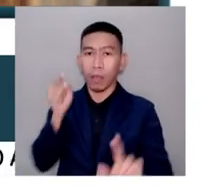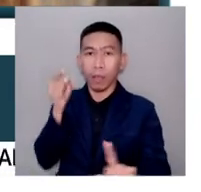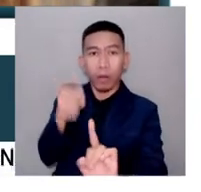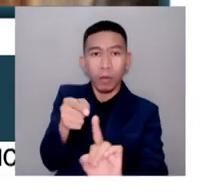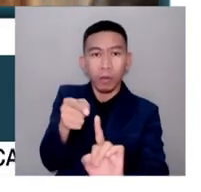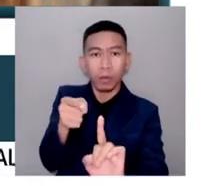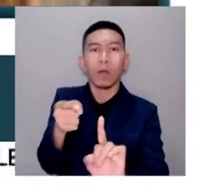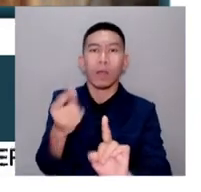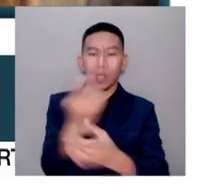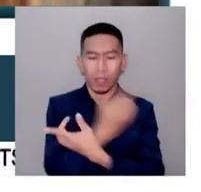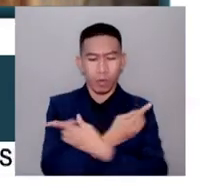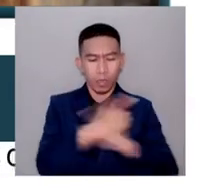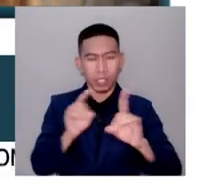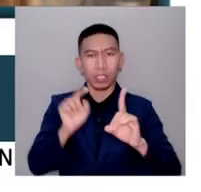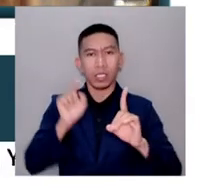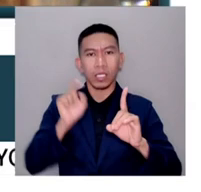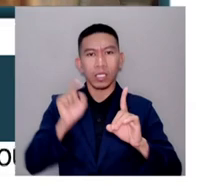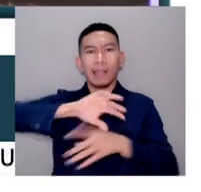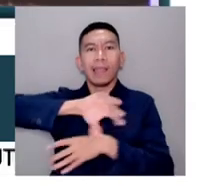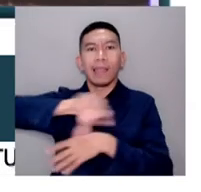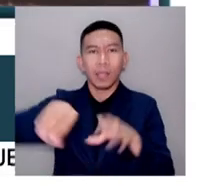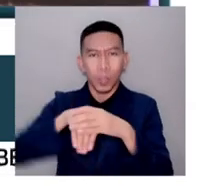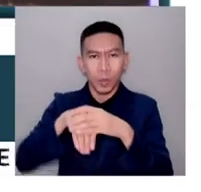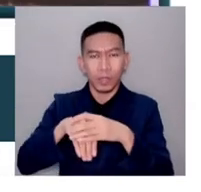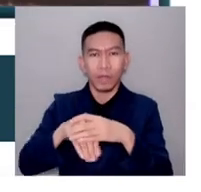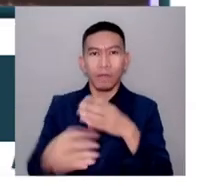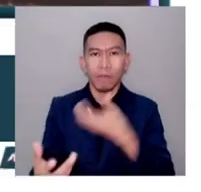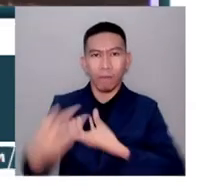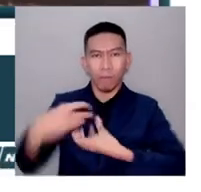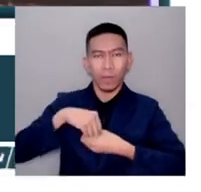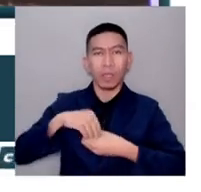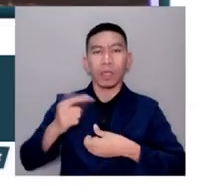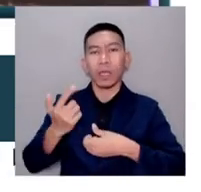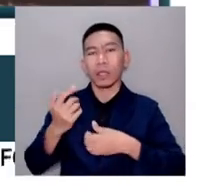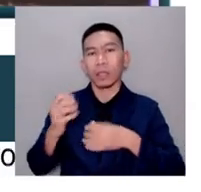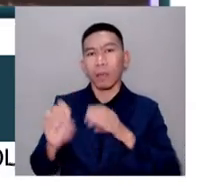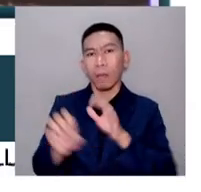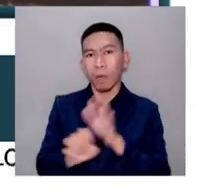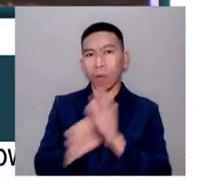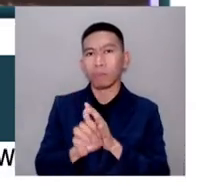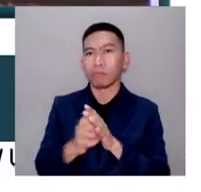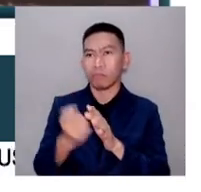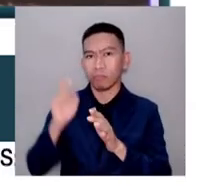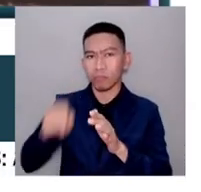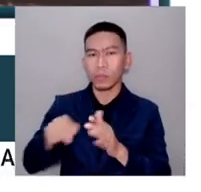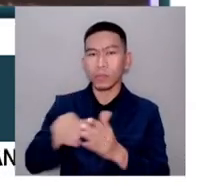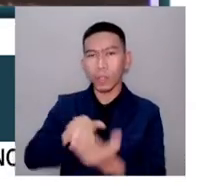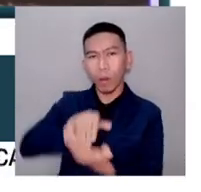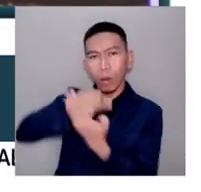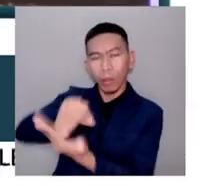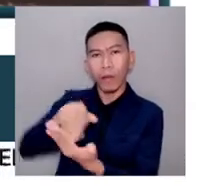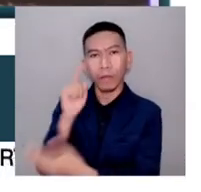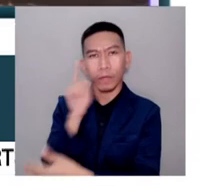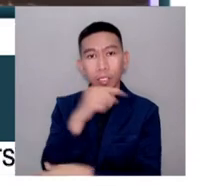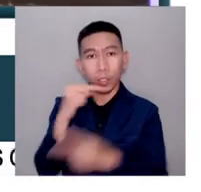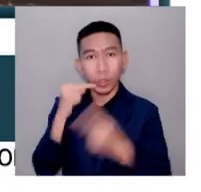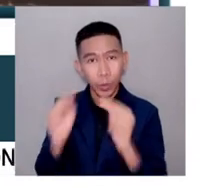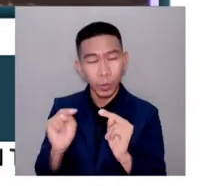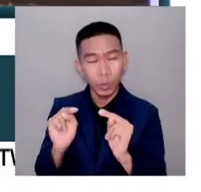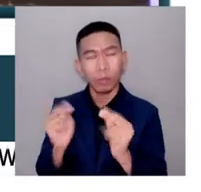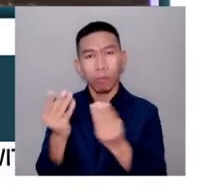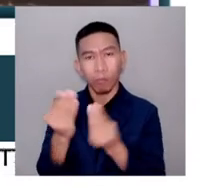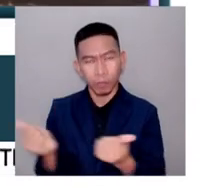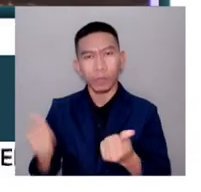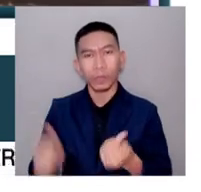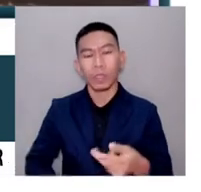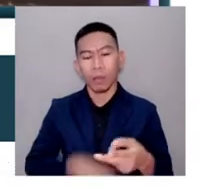inclusive, especially for the majority. Mga efforts laban sa fake news, mga efforts para gumaling na talaga tayo